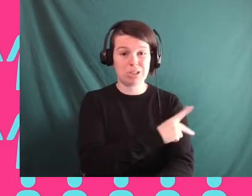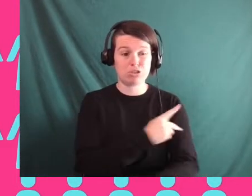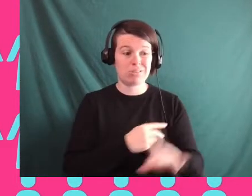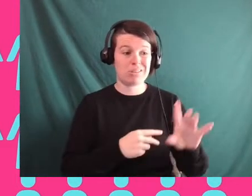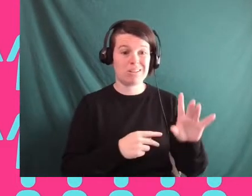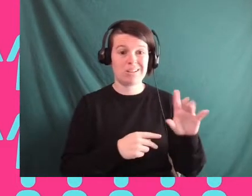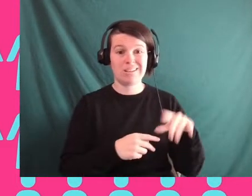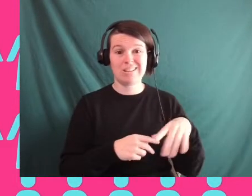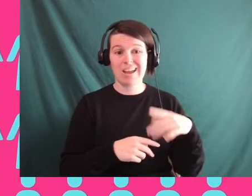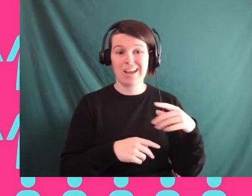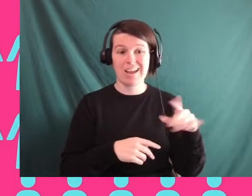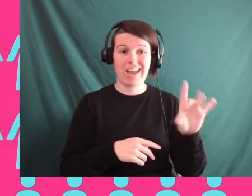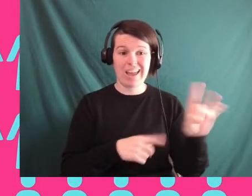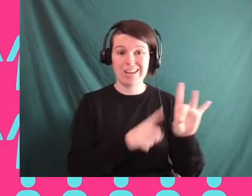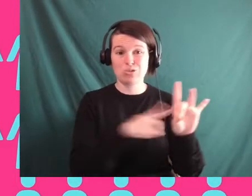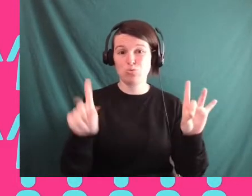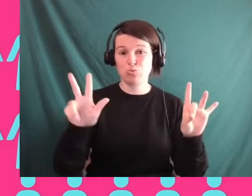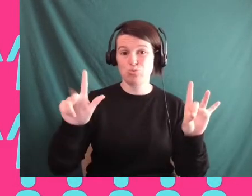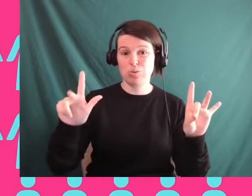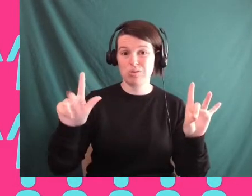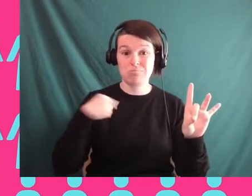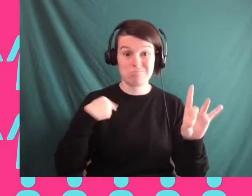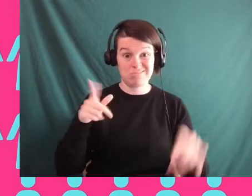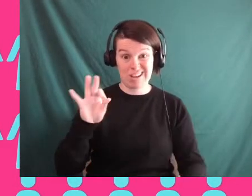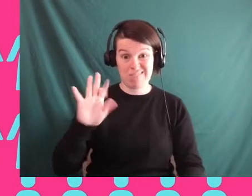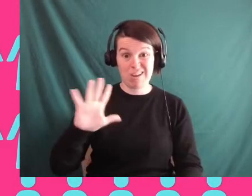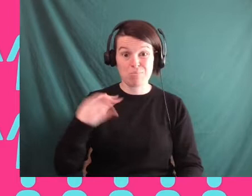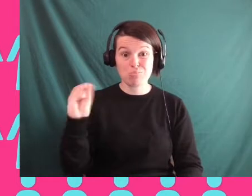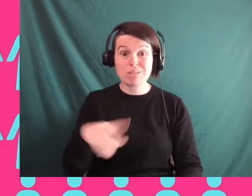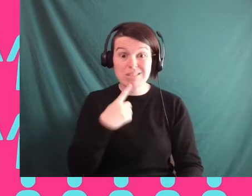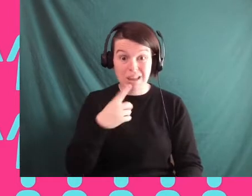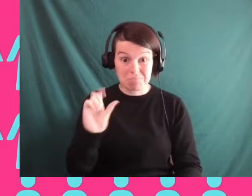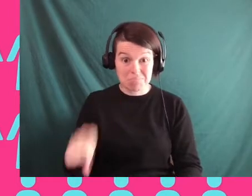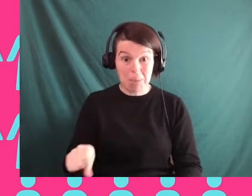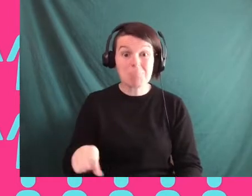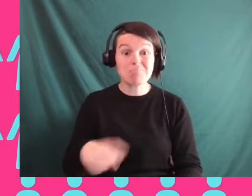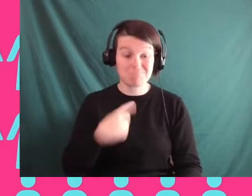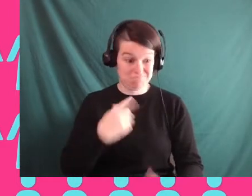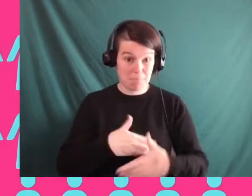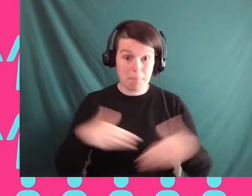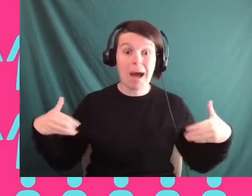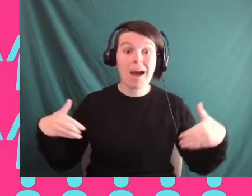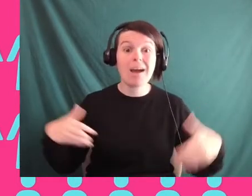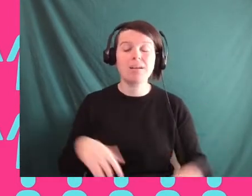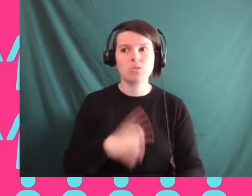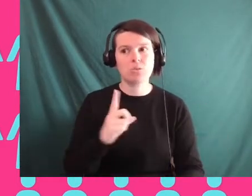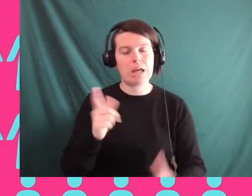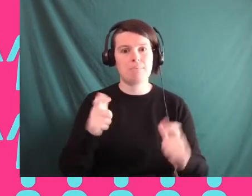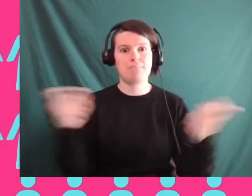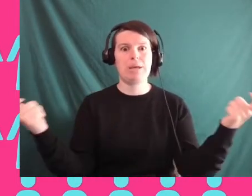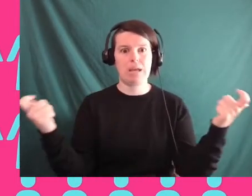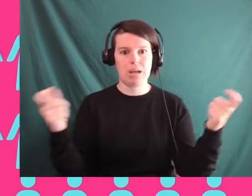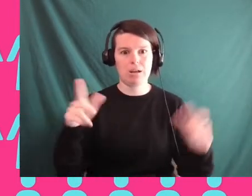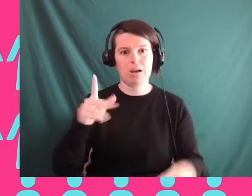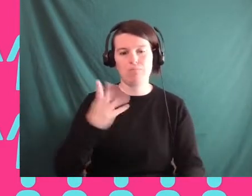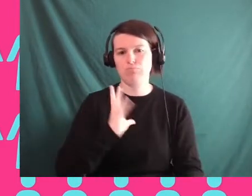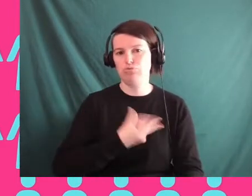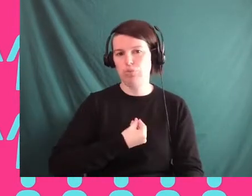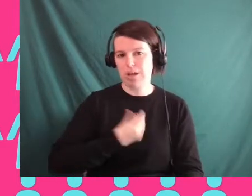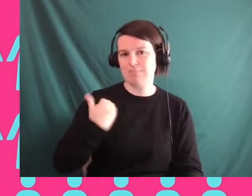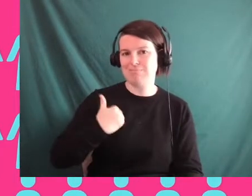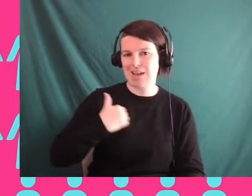23, 95% of them said that they bind their chest. So this is a huge percentage of the trans population and the trans